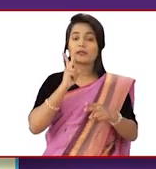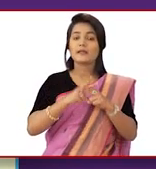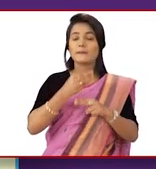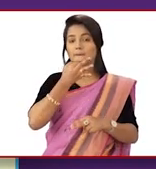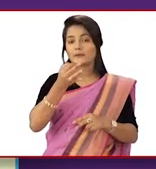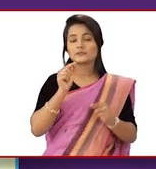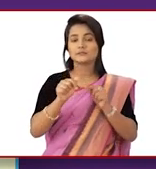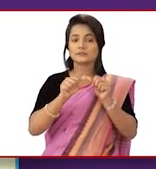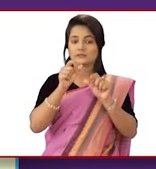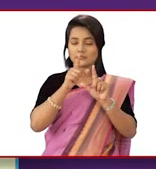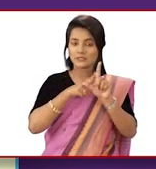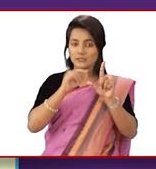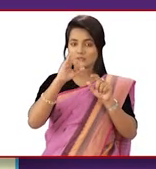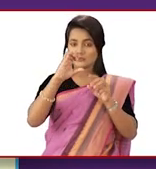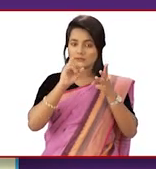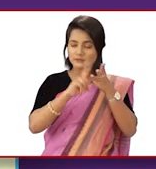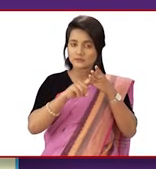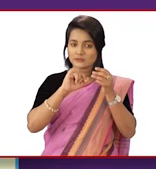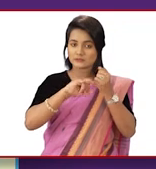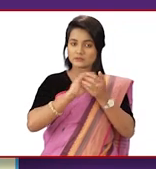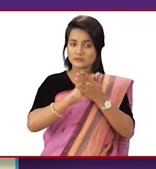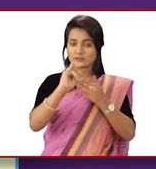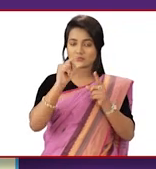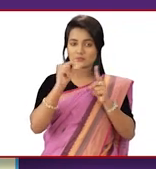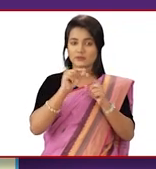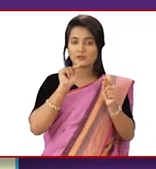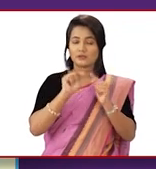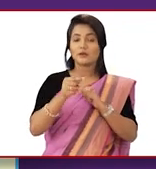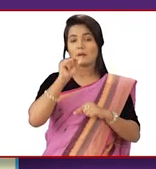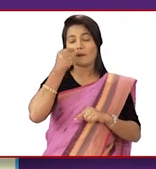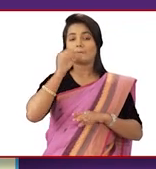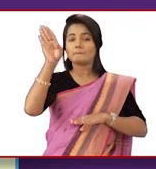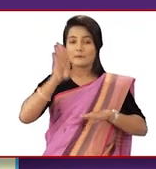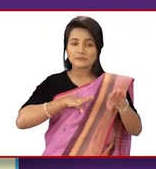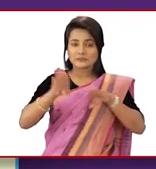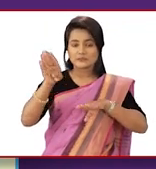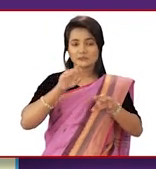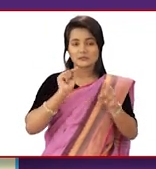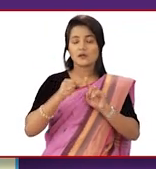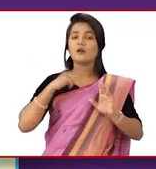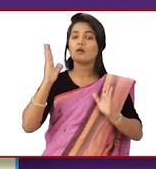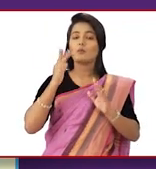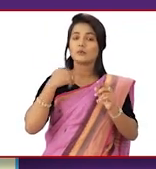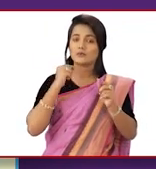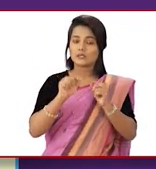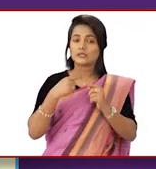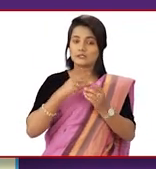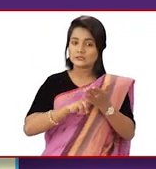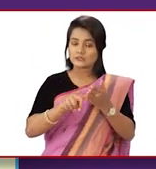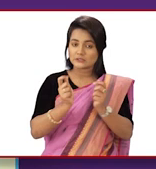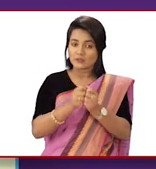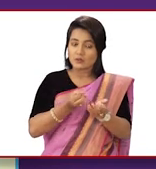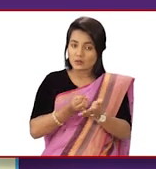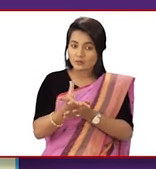allyship. And I think in order to solve gender equality, or at least move towards it, we need to start thinking